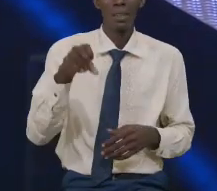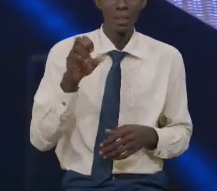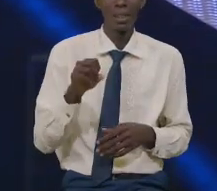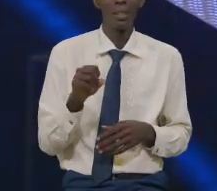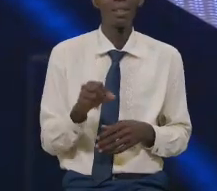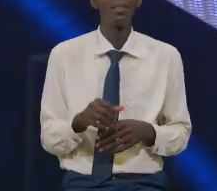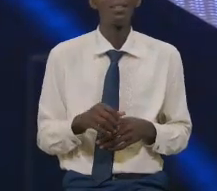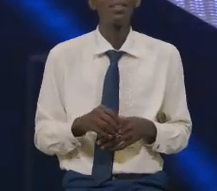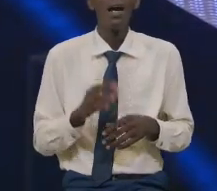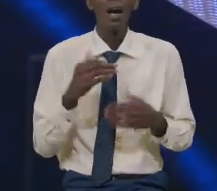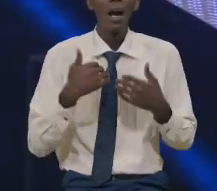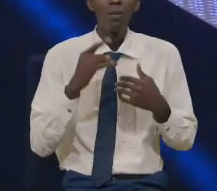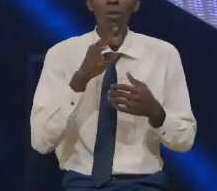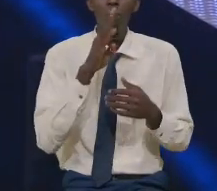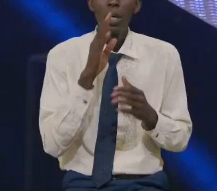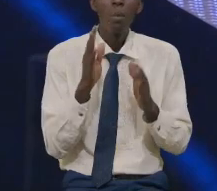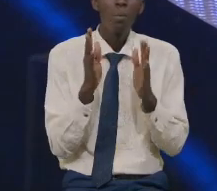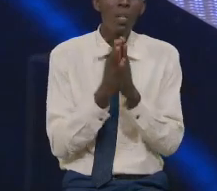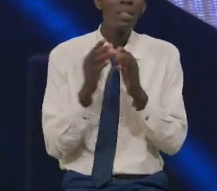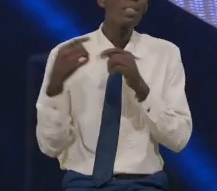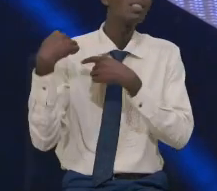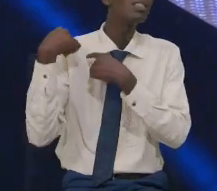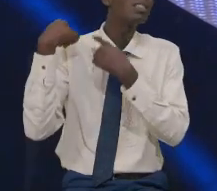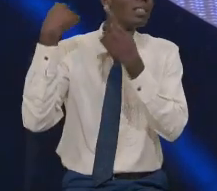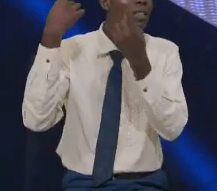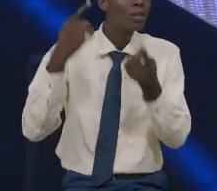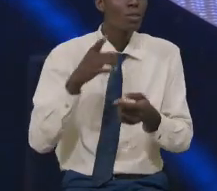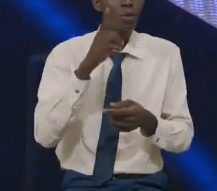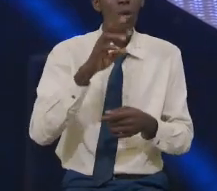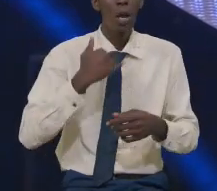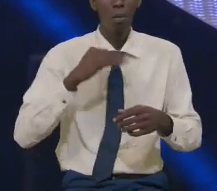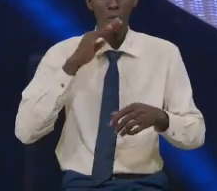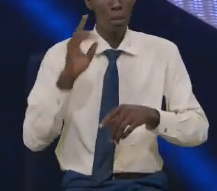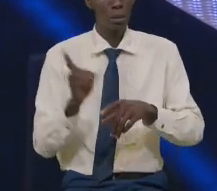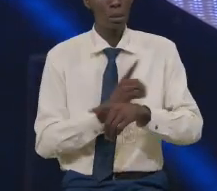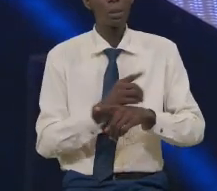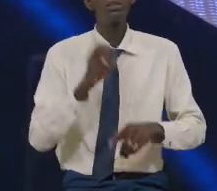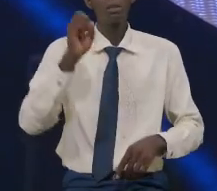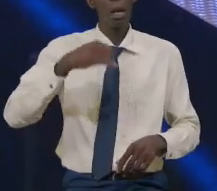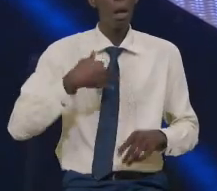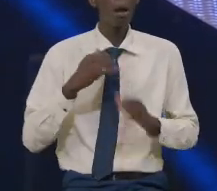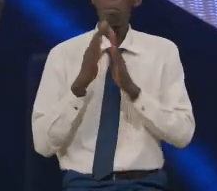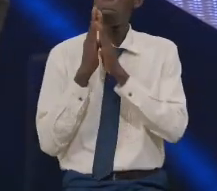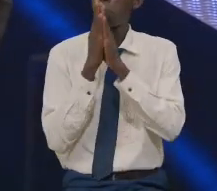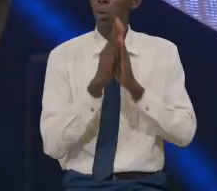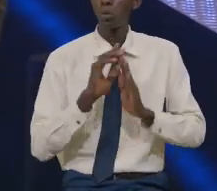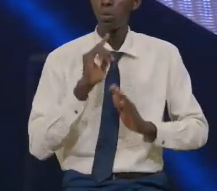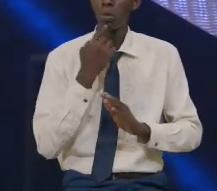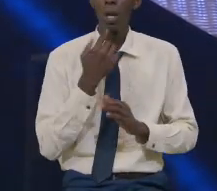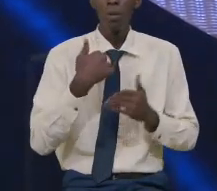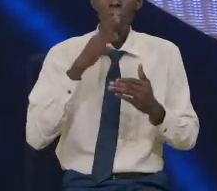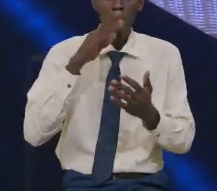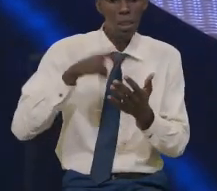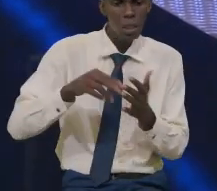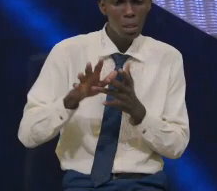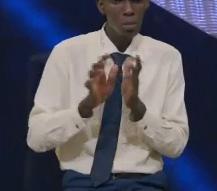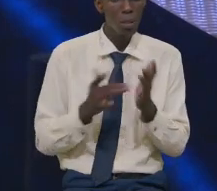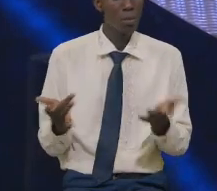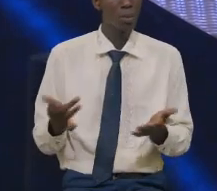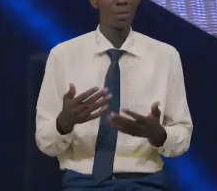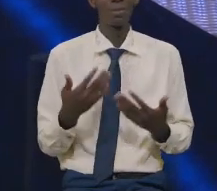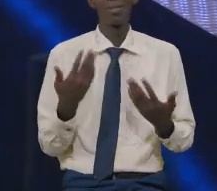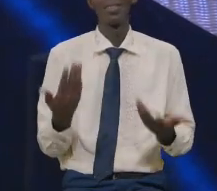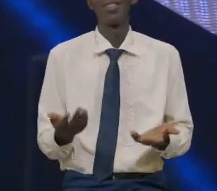asked about, have you been praying since you were this? Yes, I've been praying very much. Have you been reading the Bible? Already you give